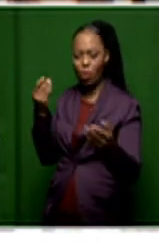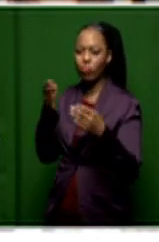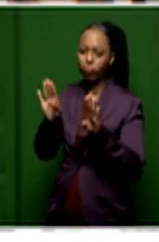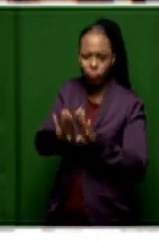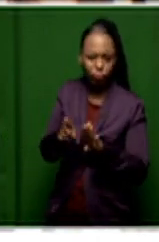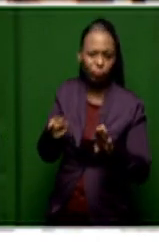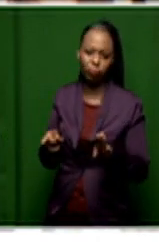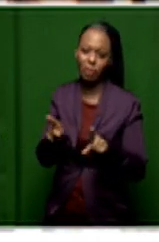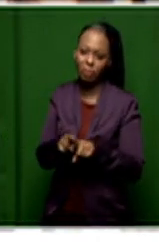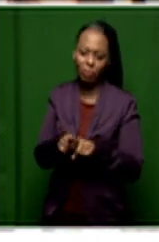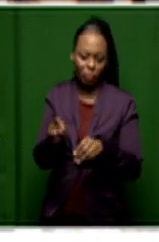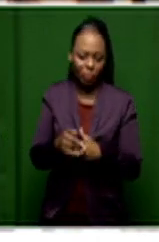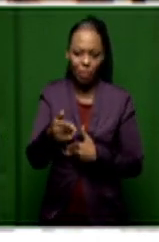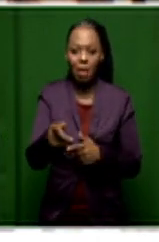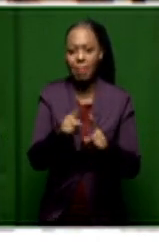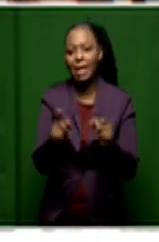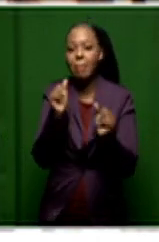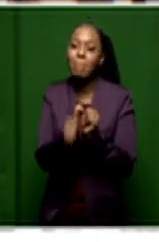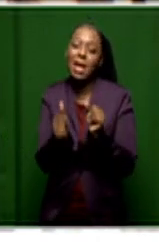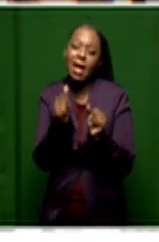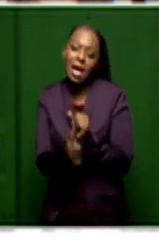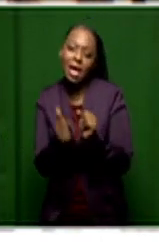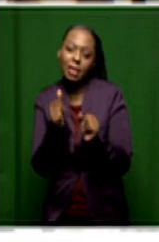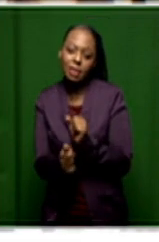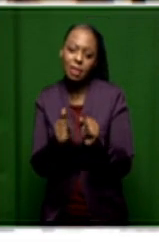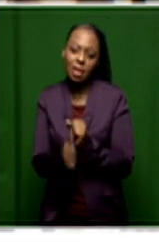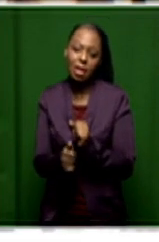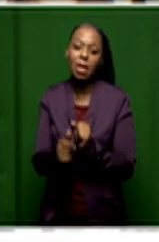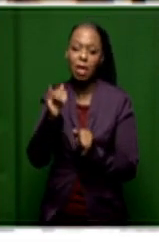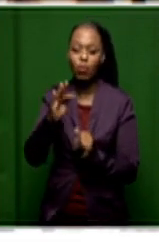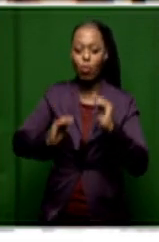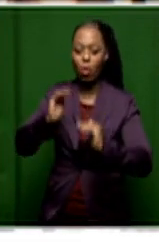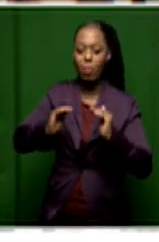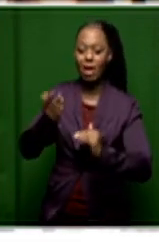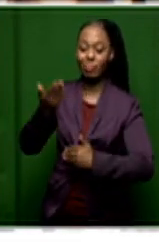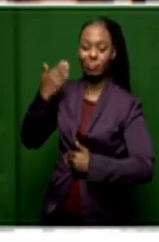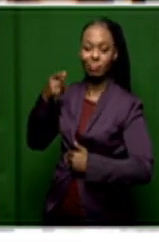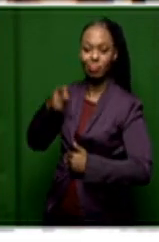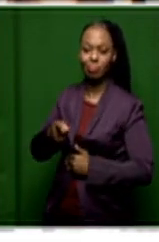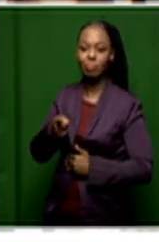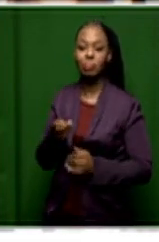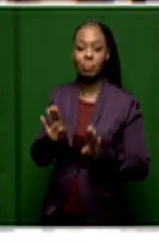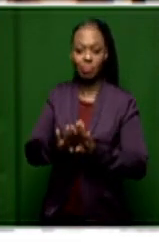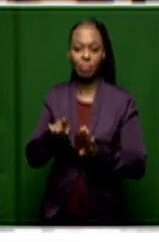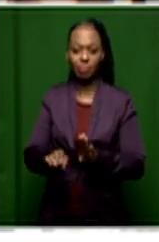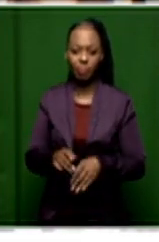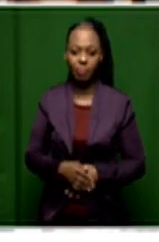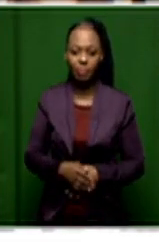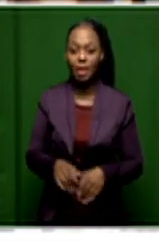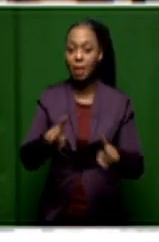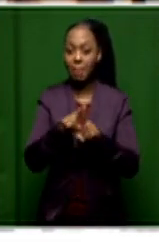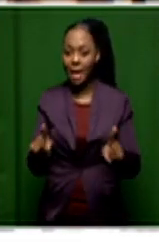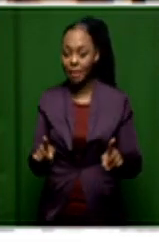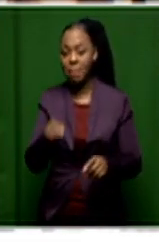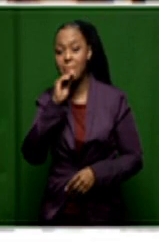but it's at least a lot better than it was during the really hard period of the lockdown. That's still not going to